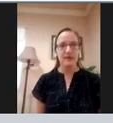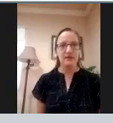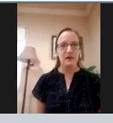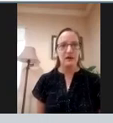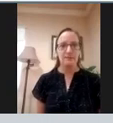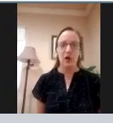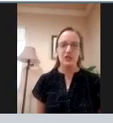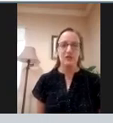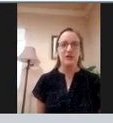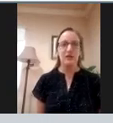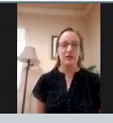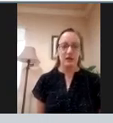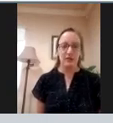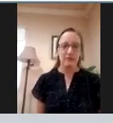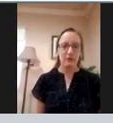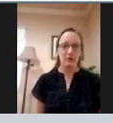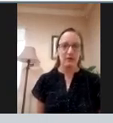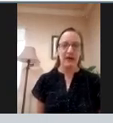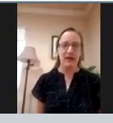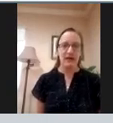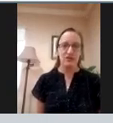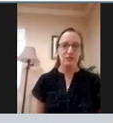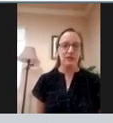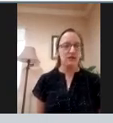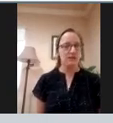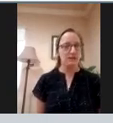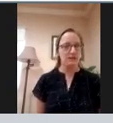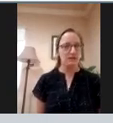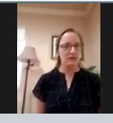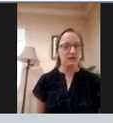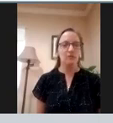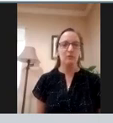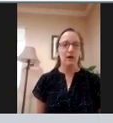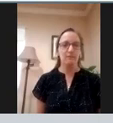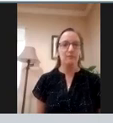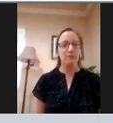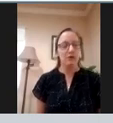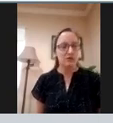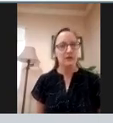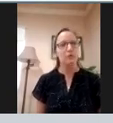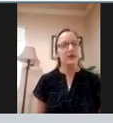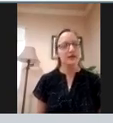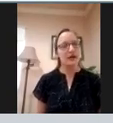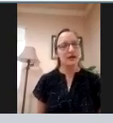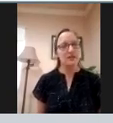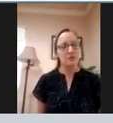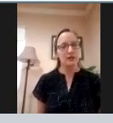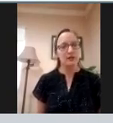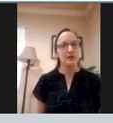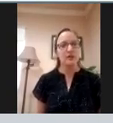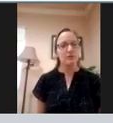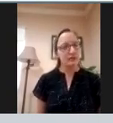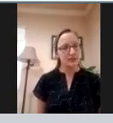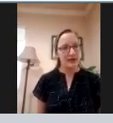And that cost share can come in the form of cash, or it can come in partially in work in kind or